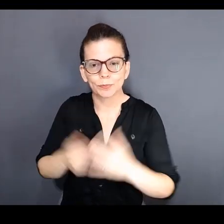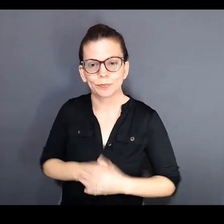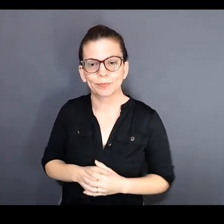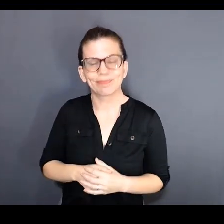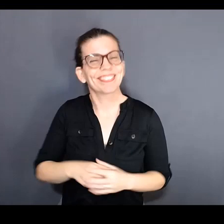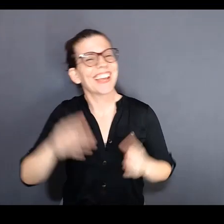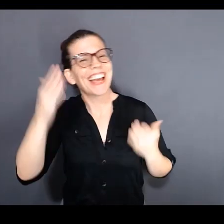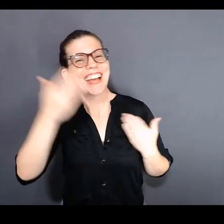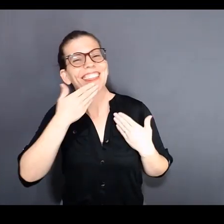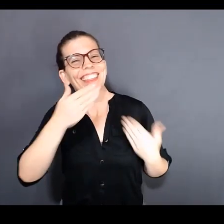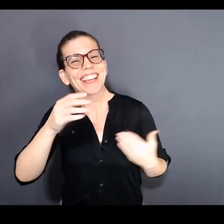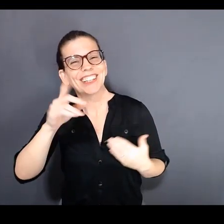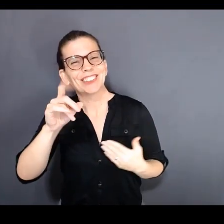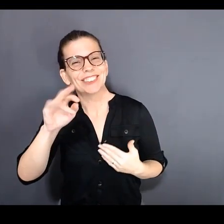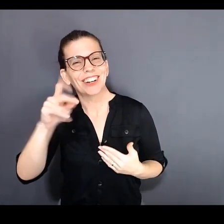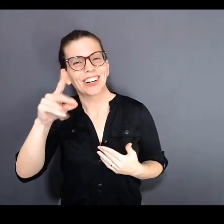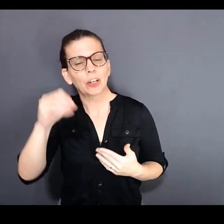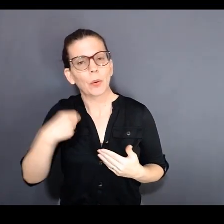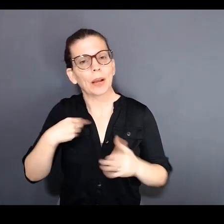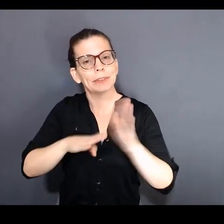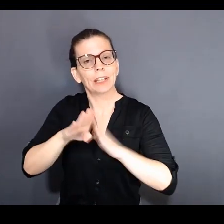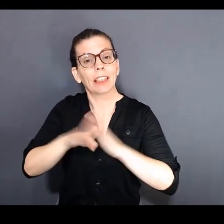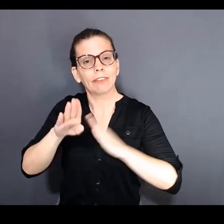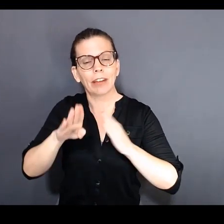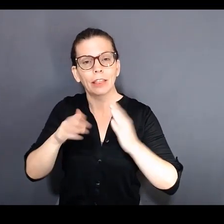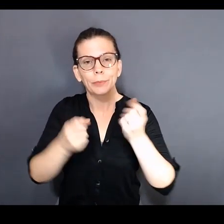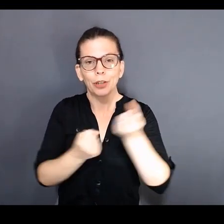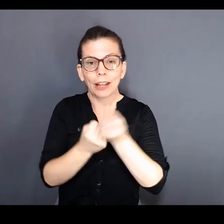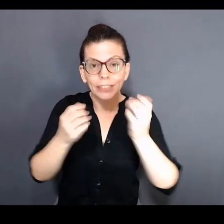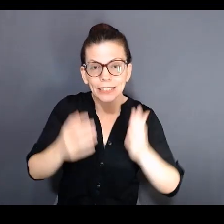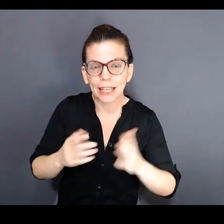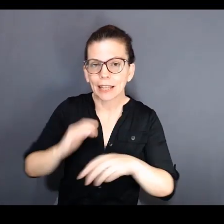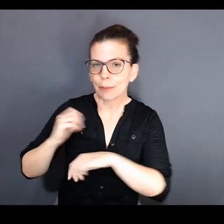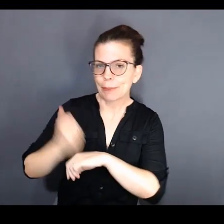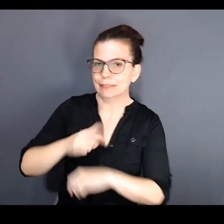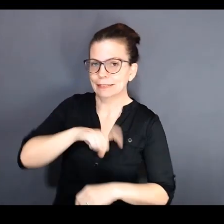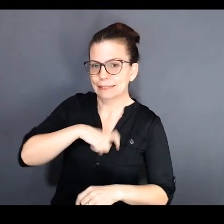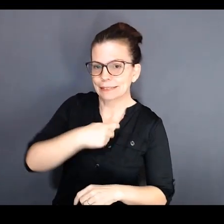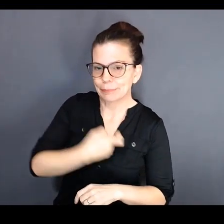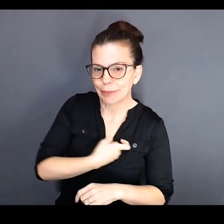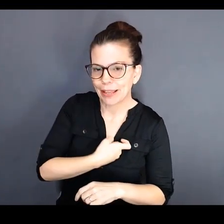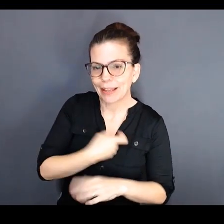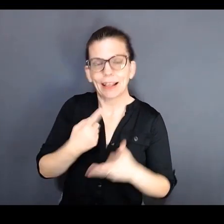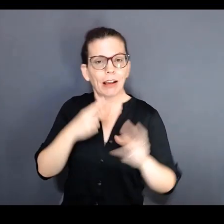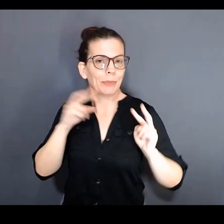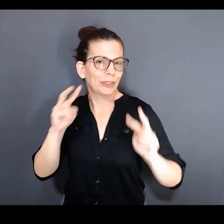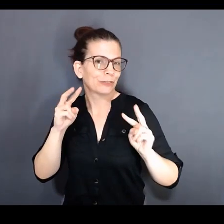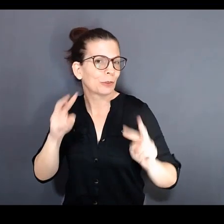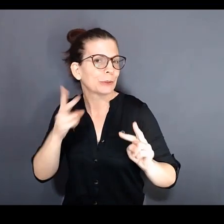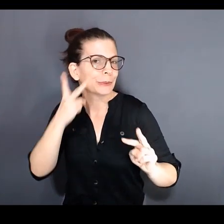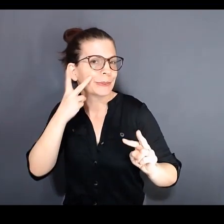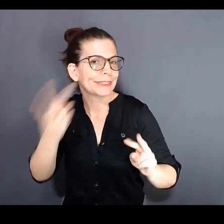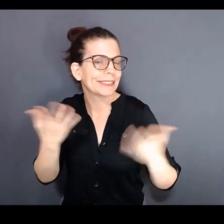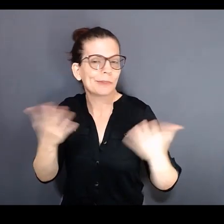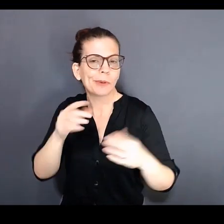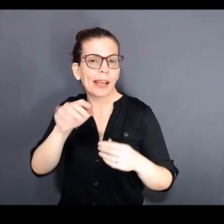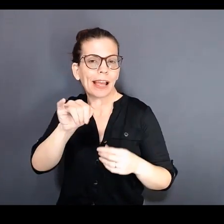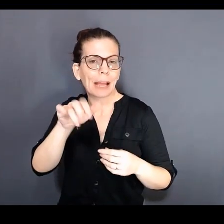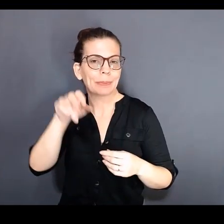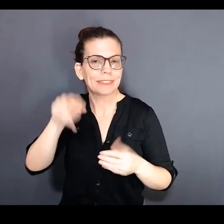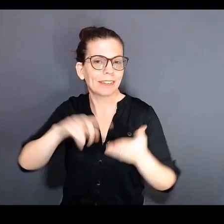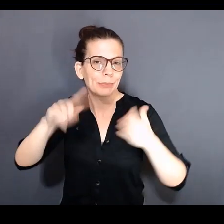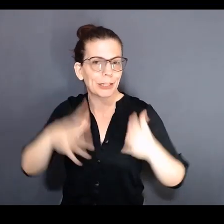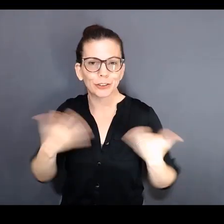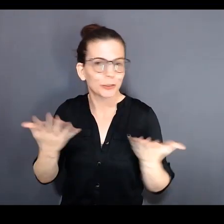do? Thank you, Darko. I'm a developer advocate. I'm based in Spain. And yeah, very much looking forward to see what